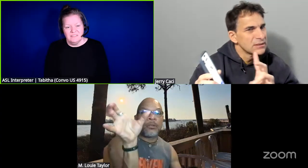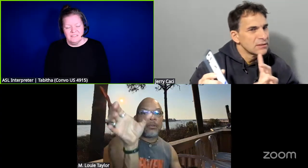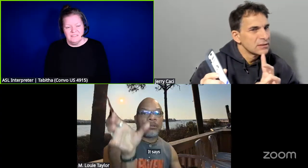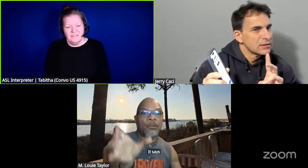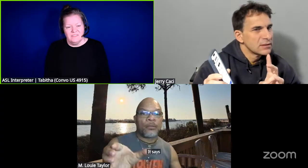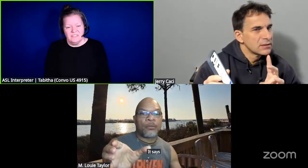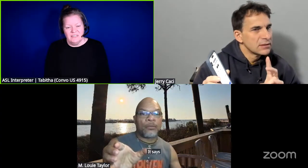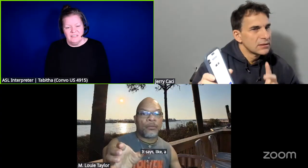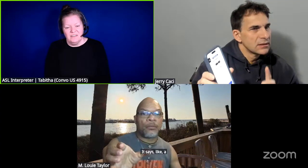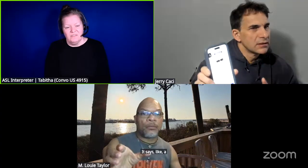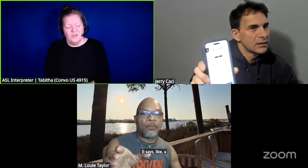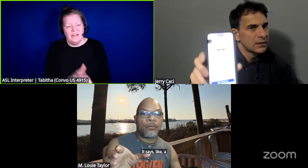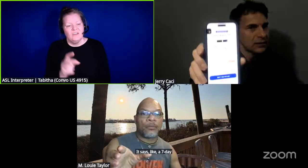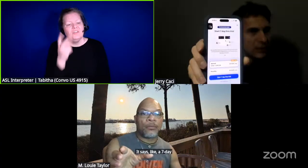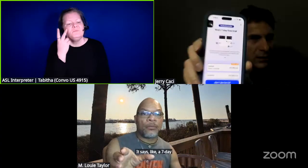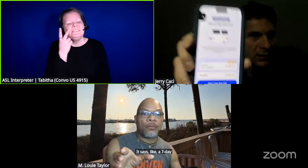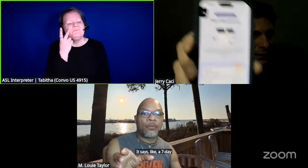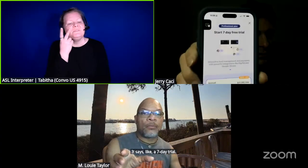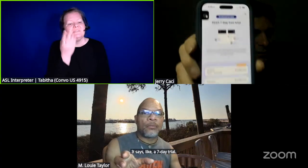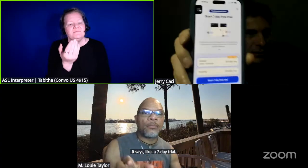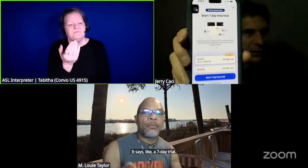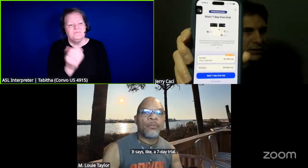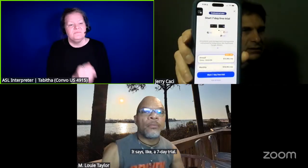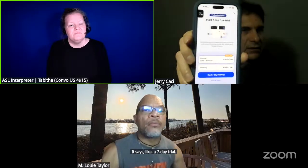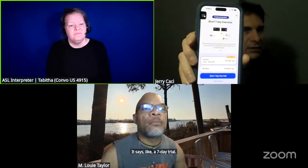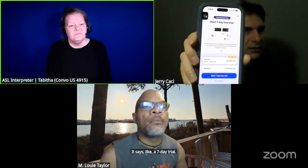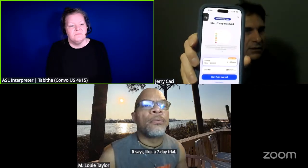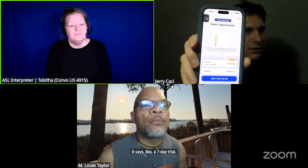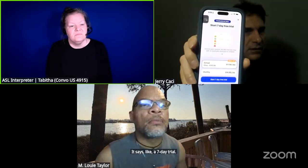It says like a 7-day trial.